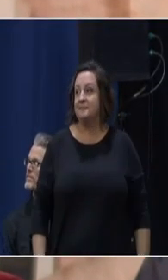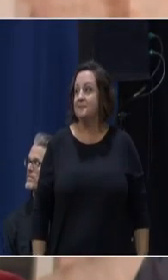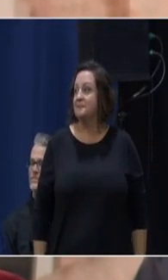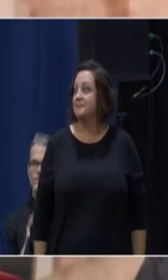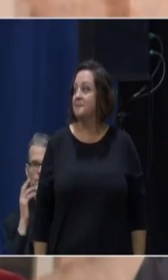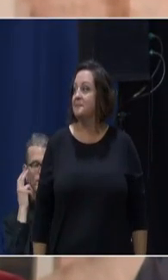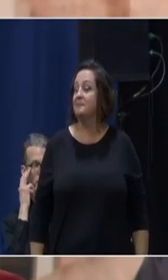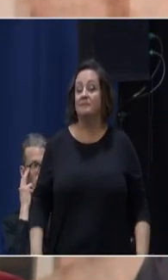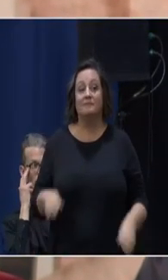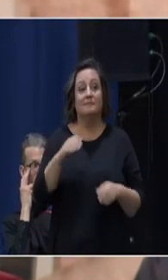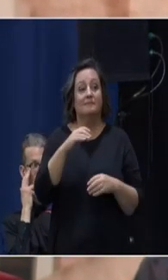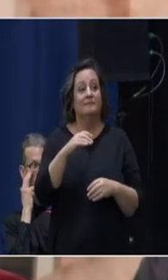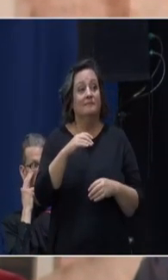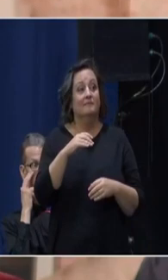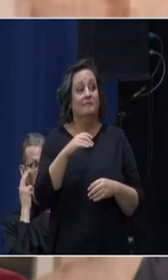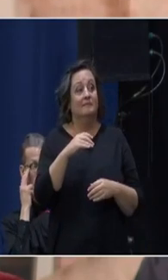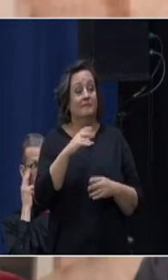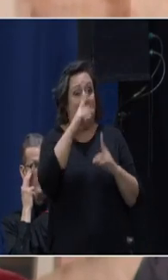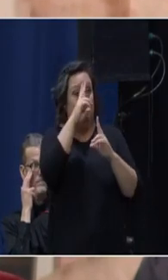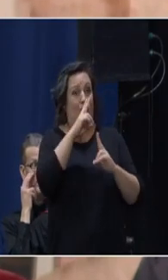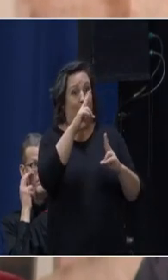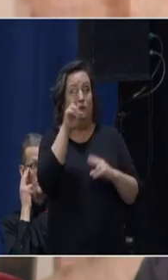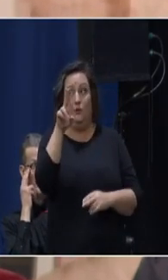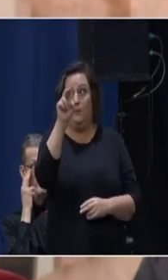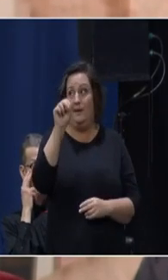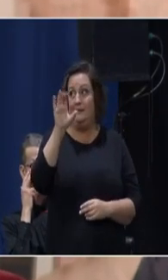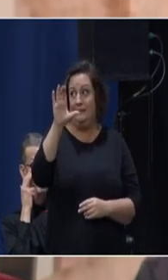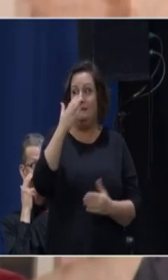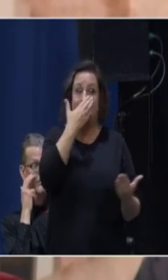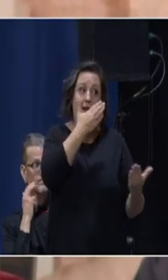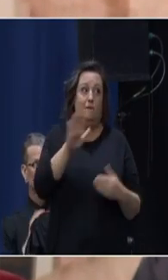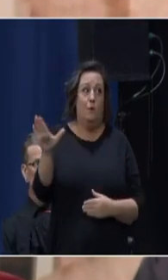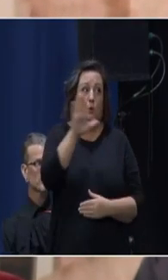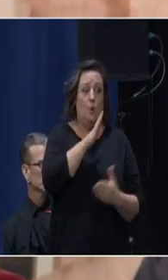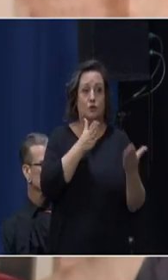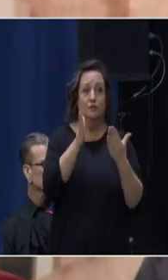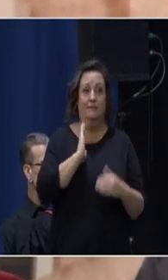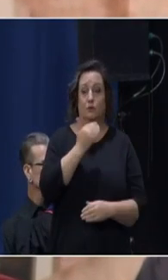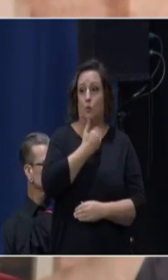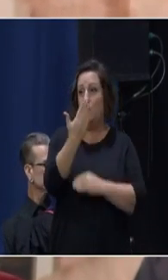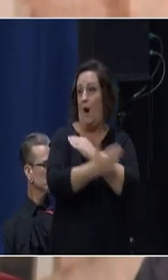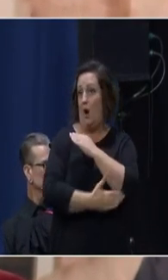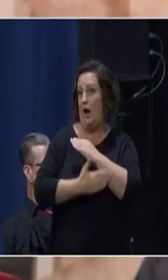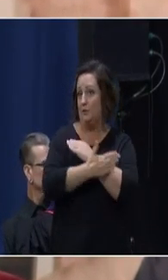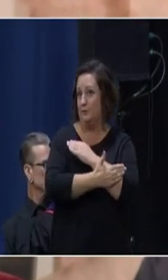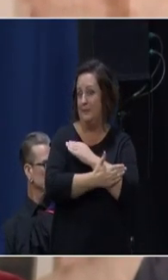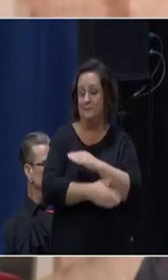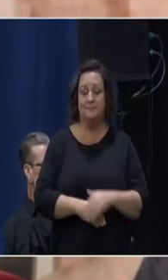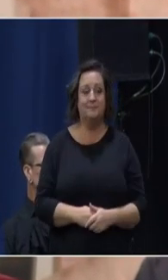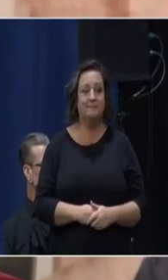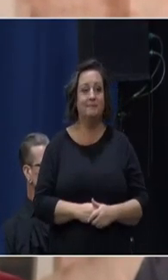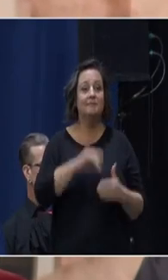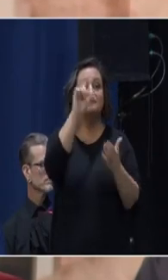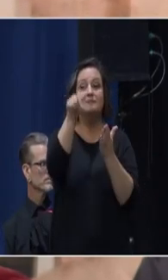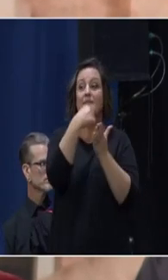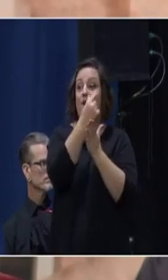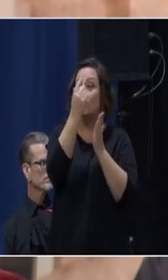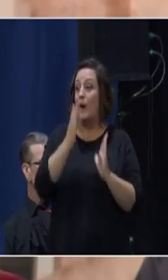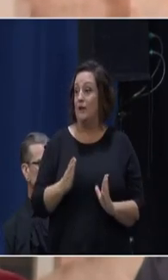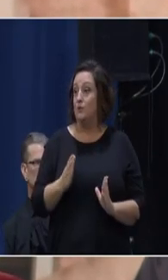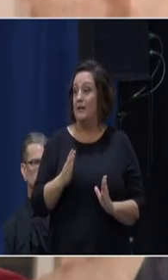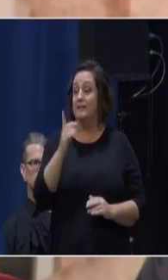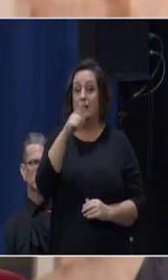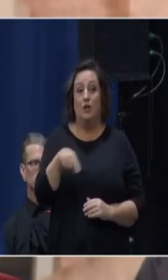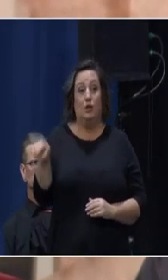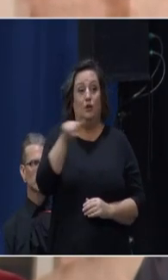On behalf of UNC, thank you for your service to our country. Graduates, you are a part